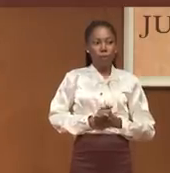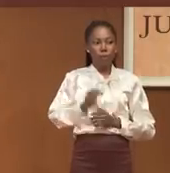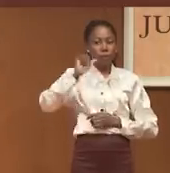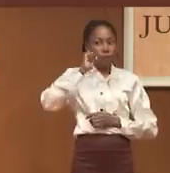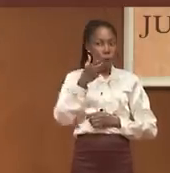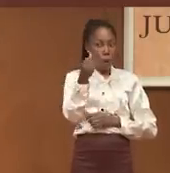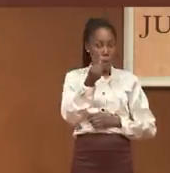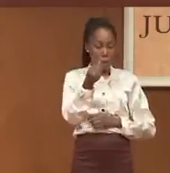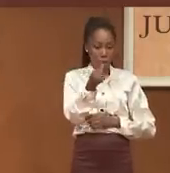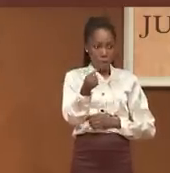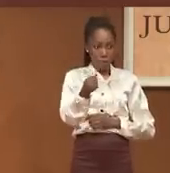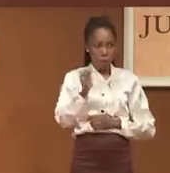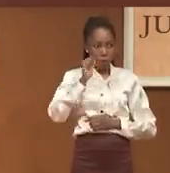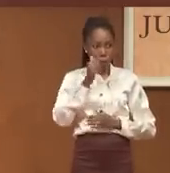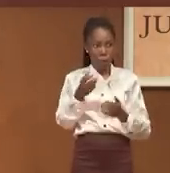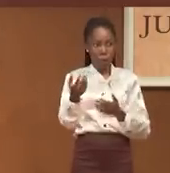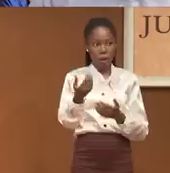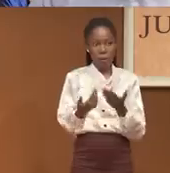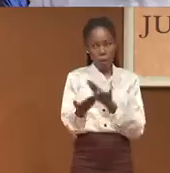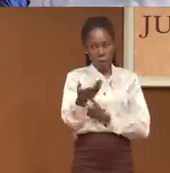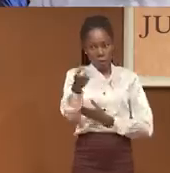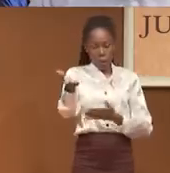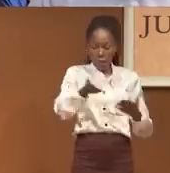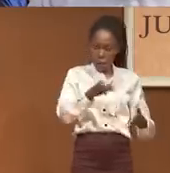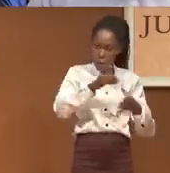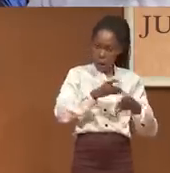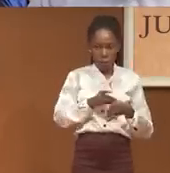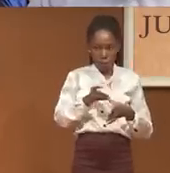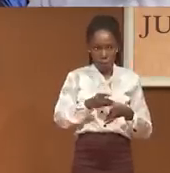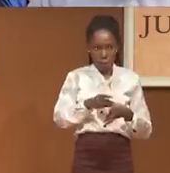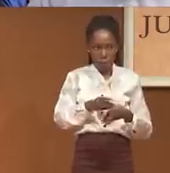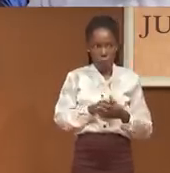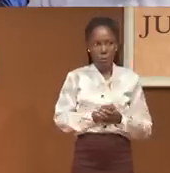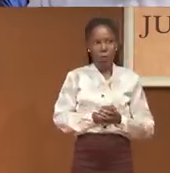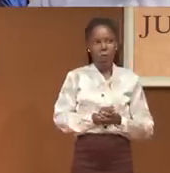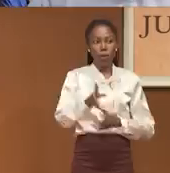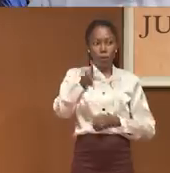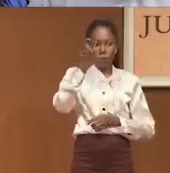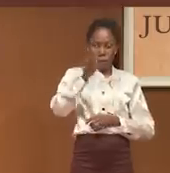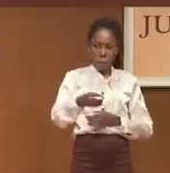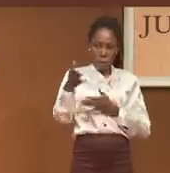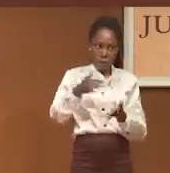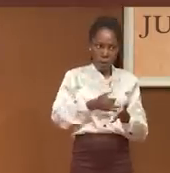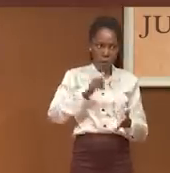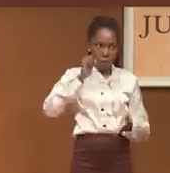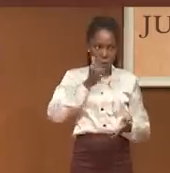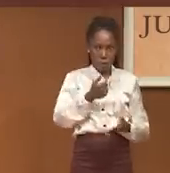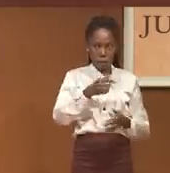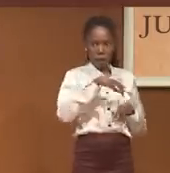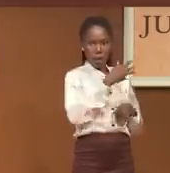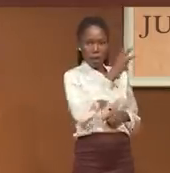tomorrow morning, yes, Your Honor, you bring the document to the court. Yes, Your Honor. So bring it to the court. Take it to the